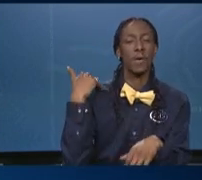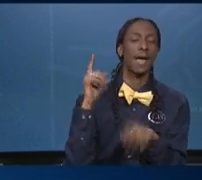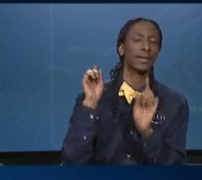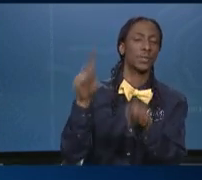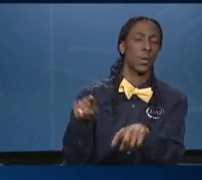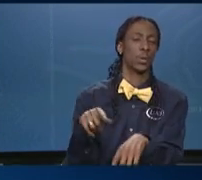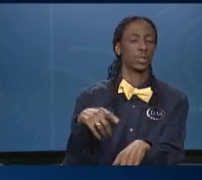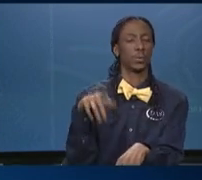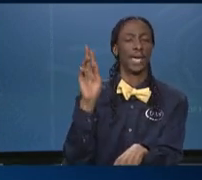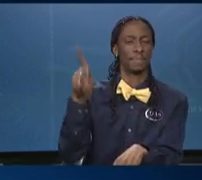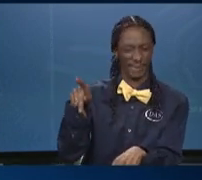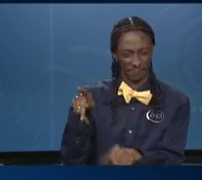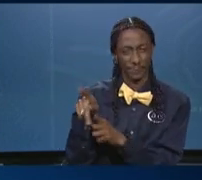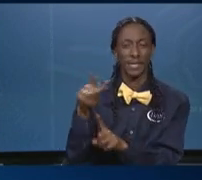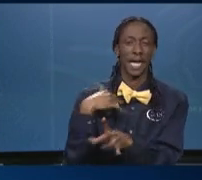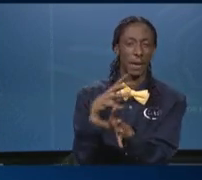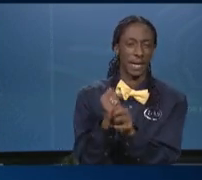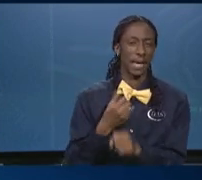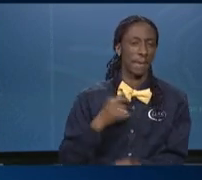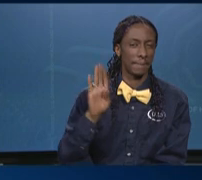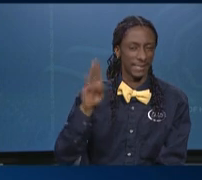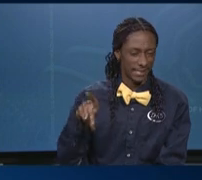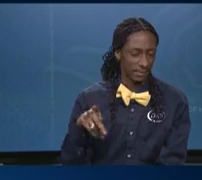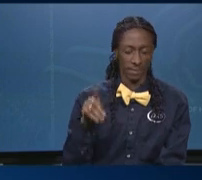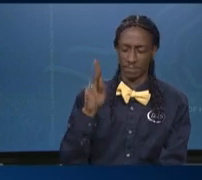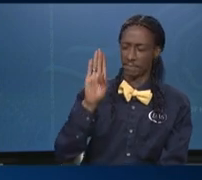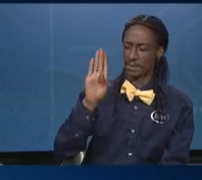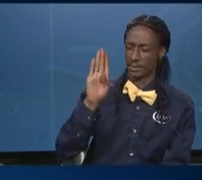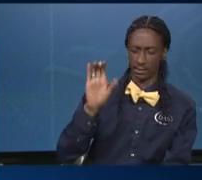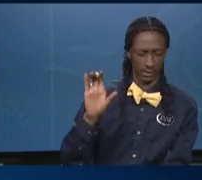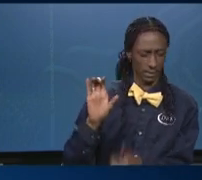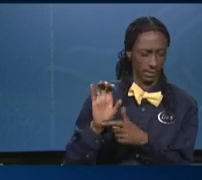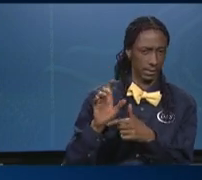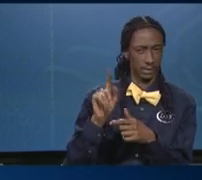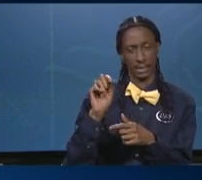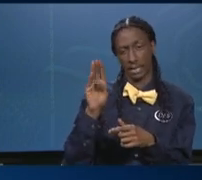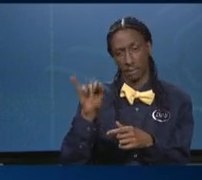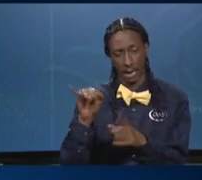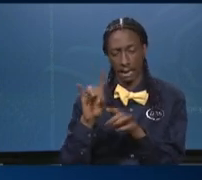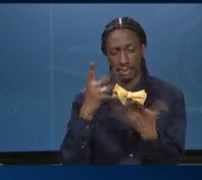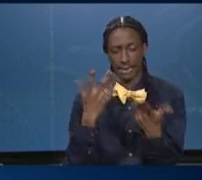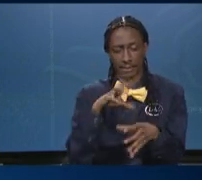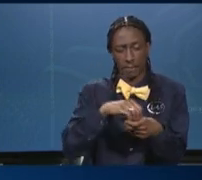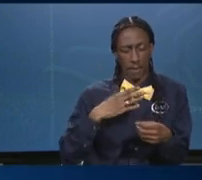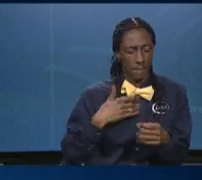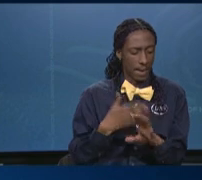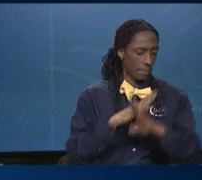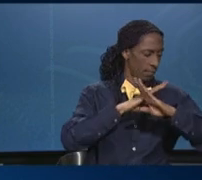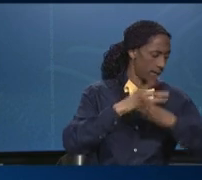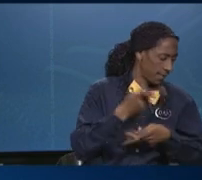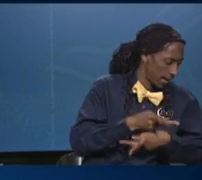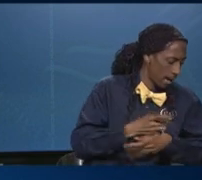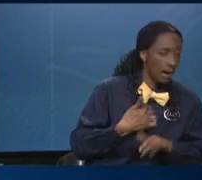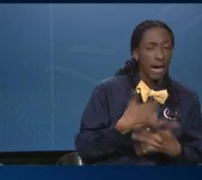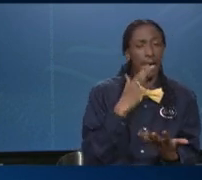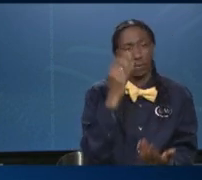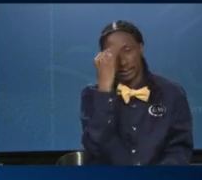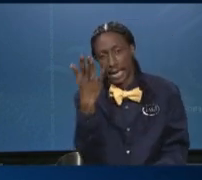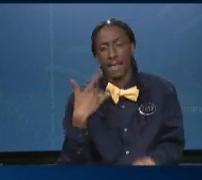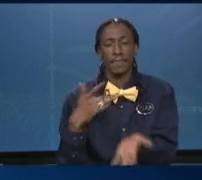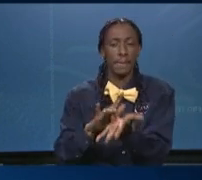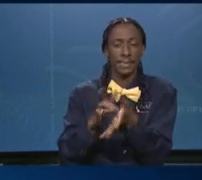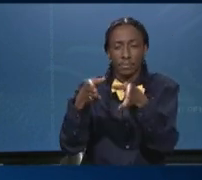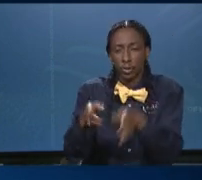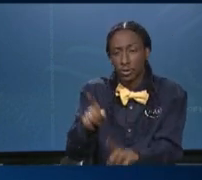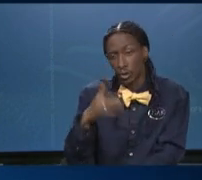Kaiser, and when I would get my birth control, TMI, but whatever, it's part of my preventative care, I would say to the pharmacist, do you know